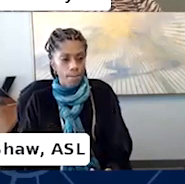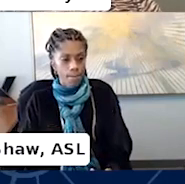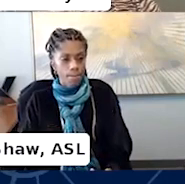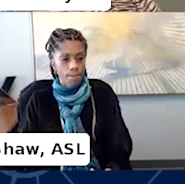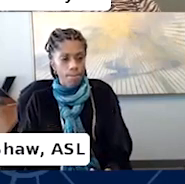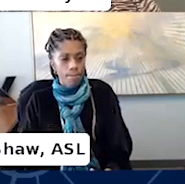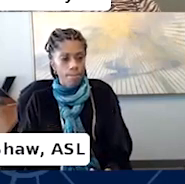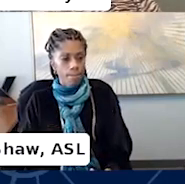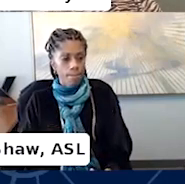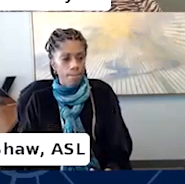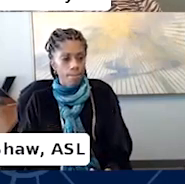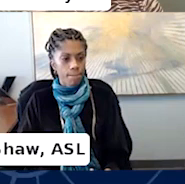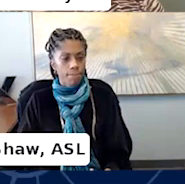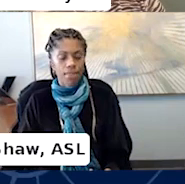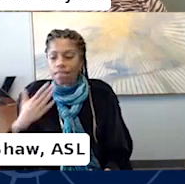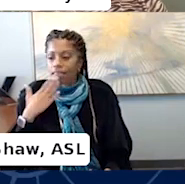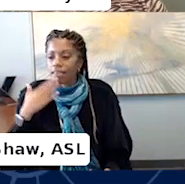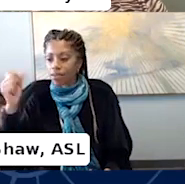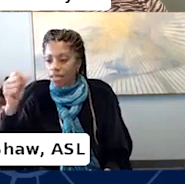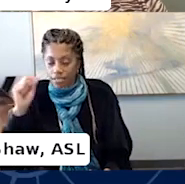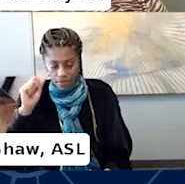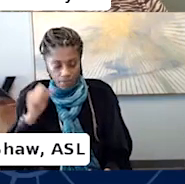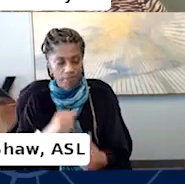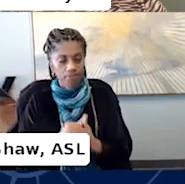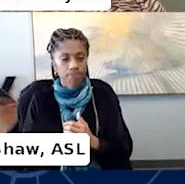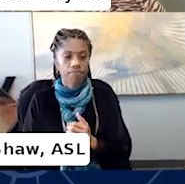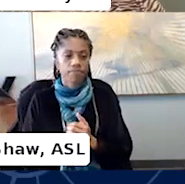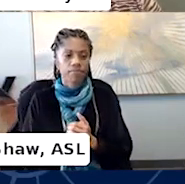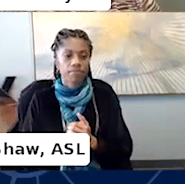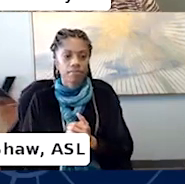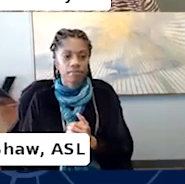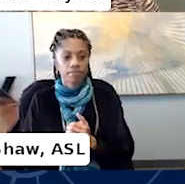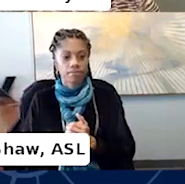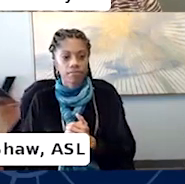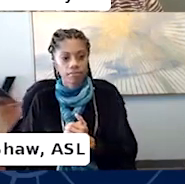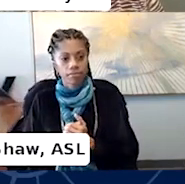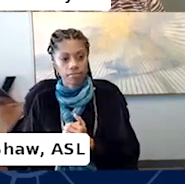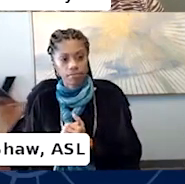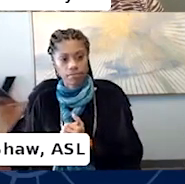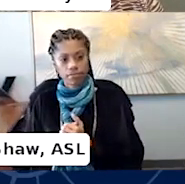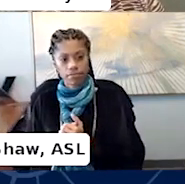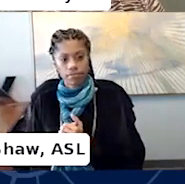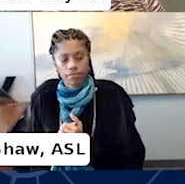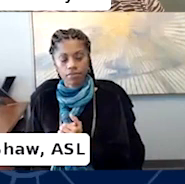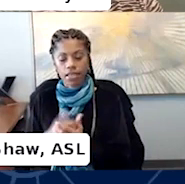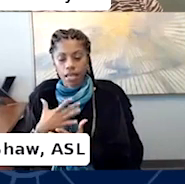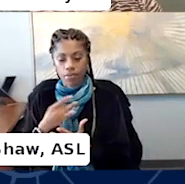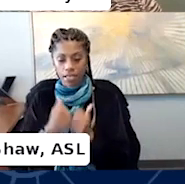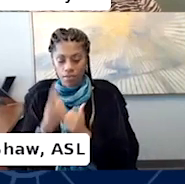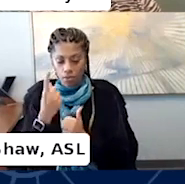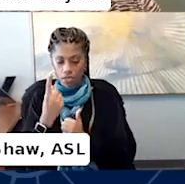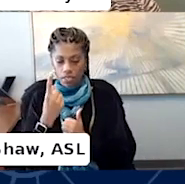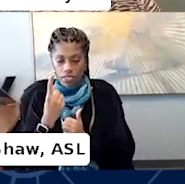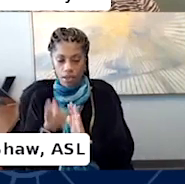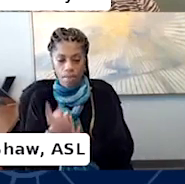Definitely. Thank you. Thank you for this opportunity. I would like everyone just to take a moment to center